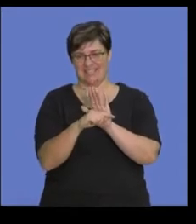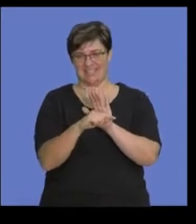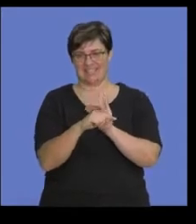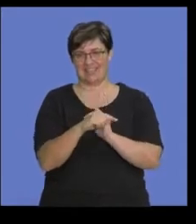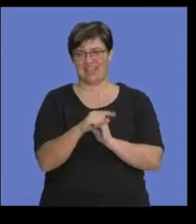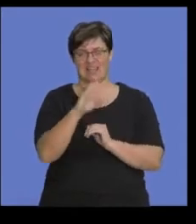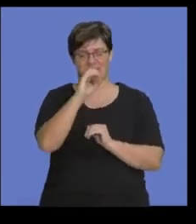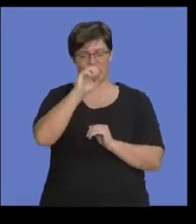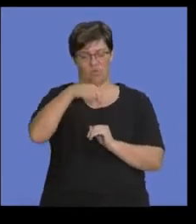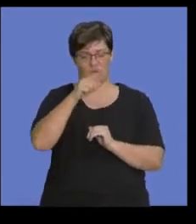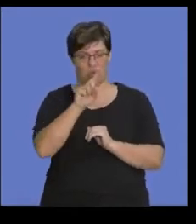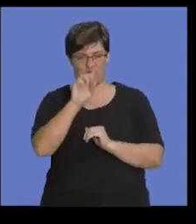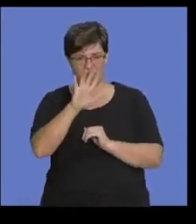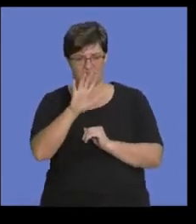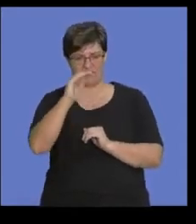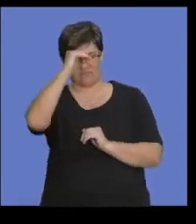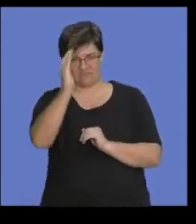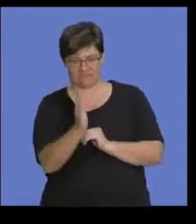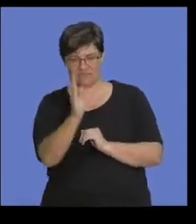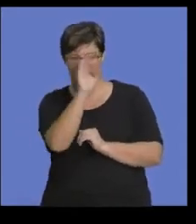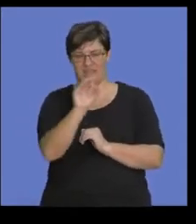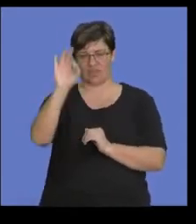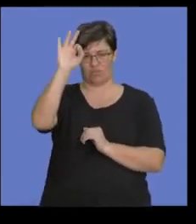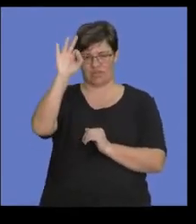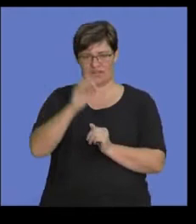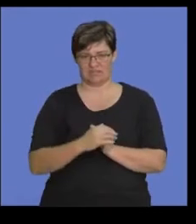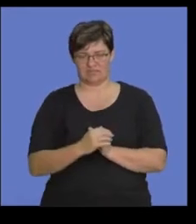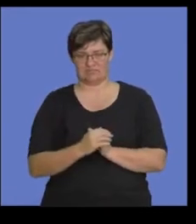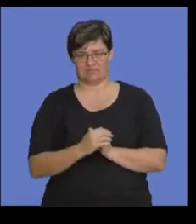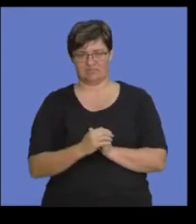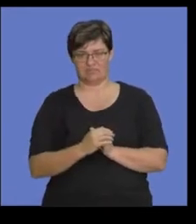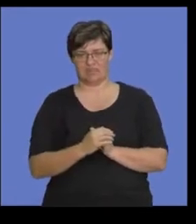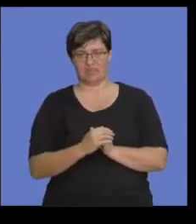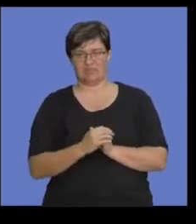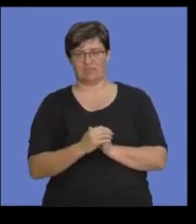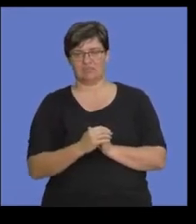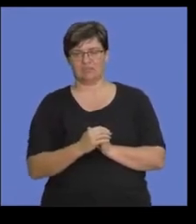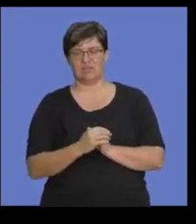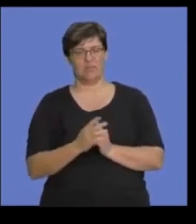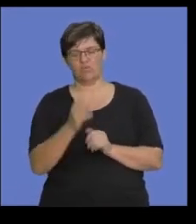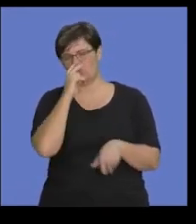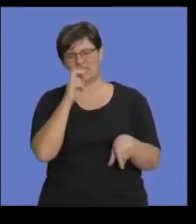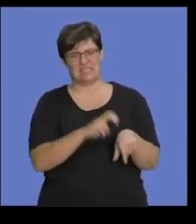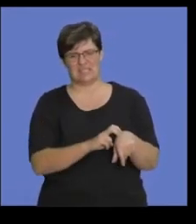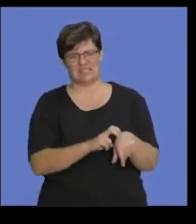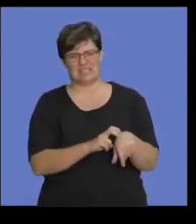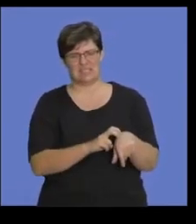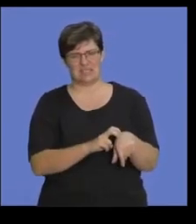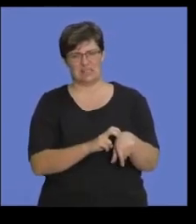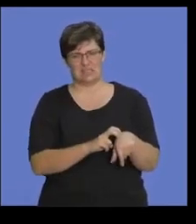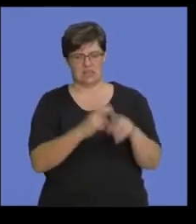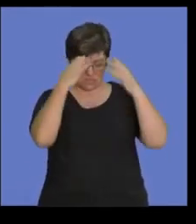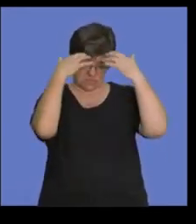be 0,15 to the exponent of 3. Then, guys, you really do not need